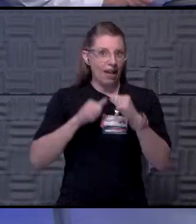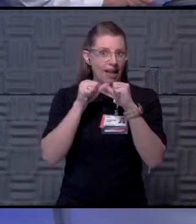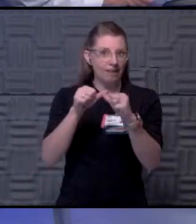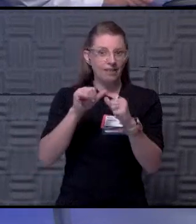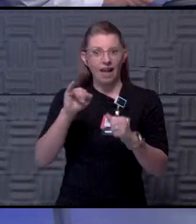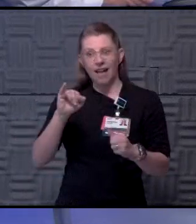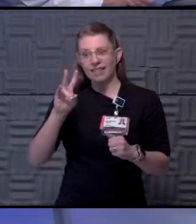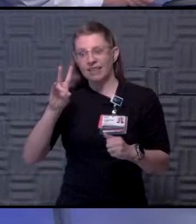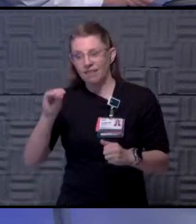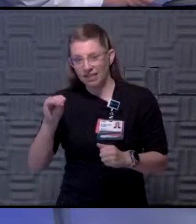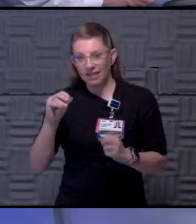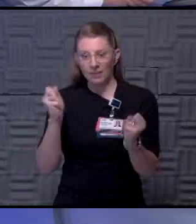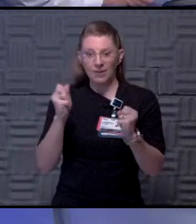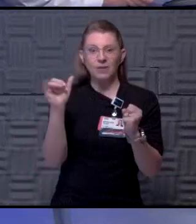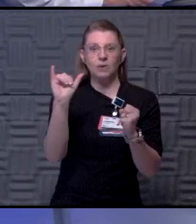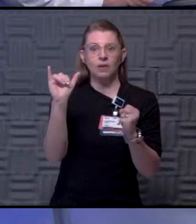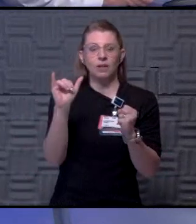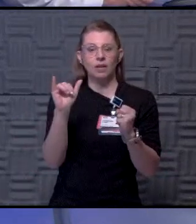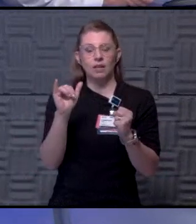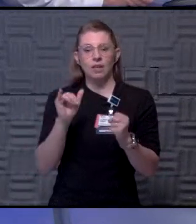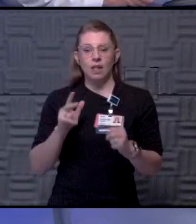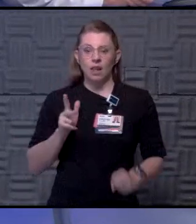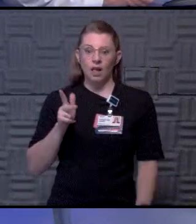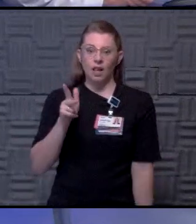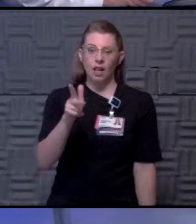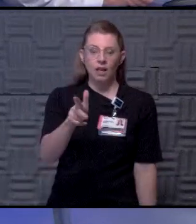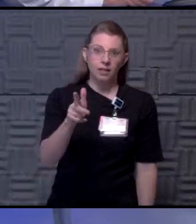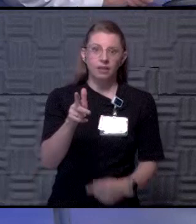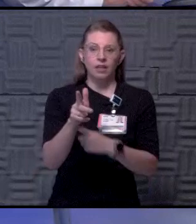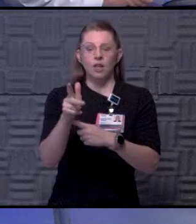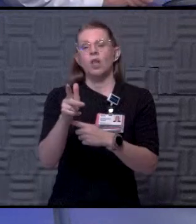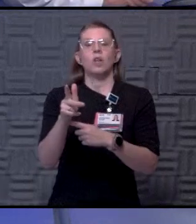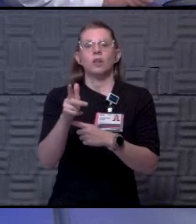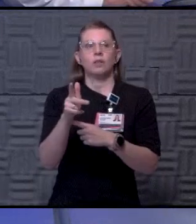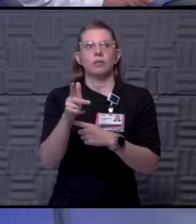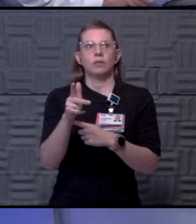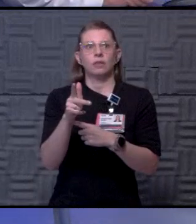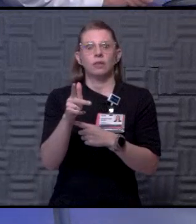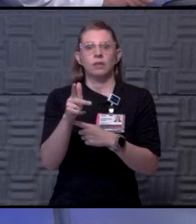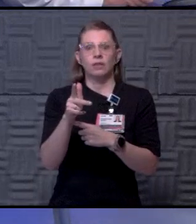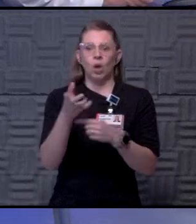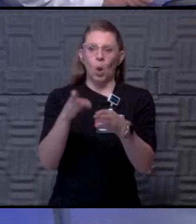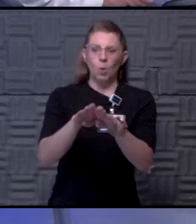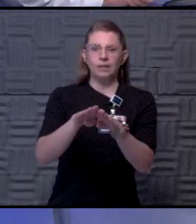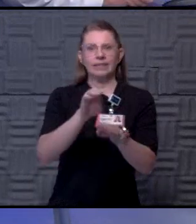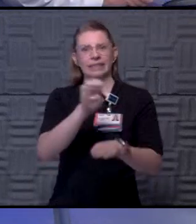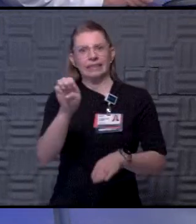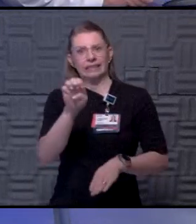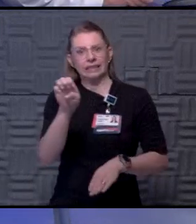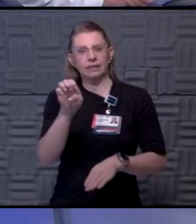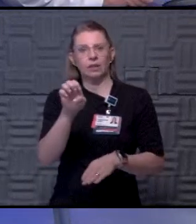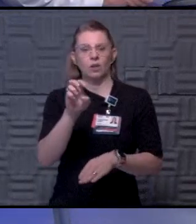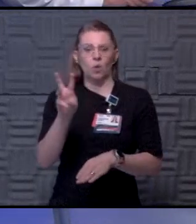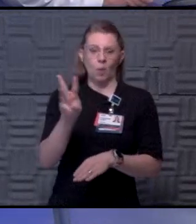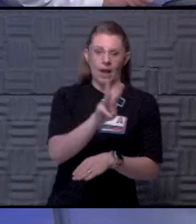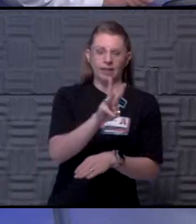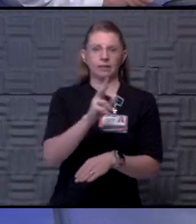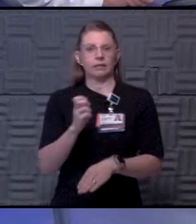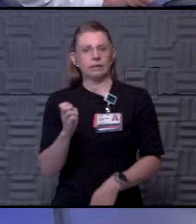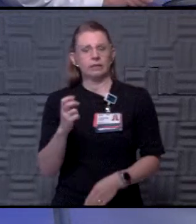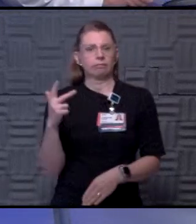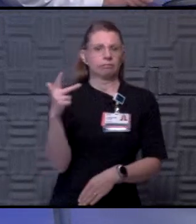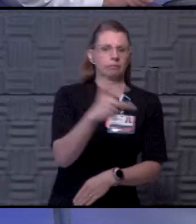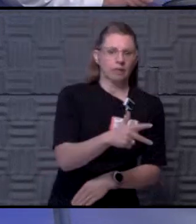winter, really. The trip out across the pass, man. The road was closed right out eastbound, and we got through it westbound across Vail Pass.